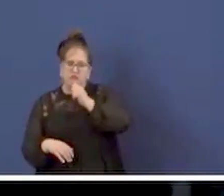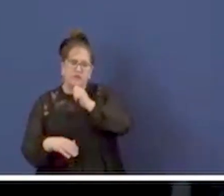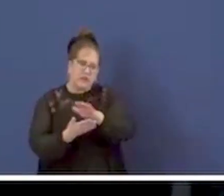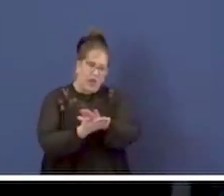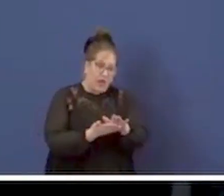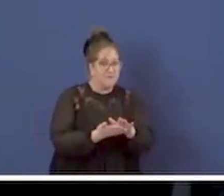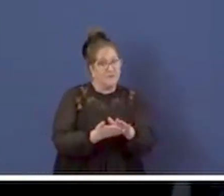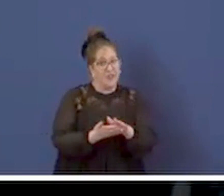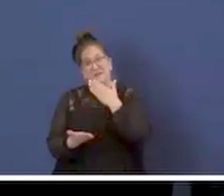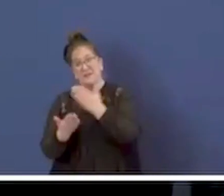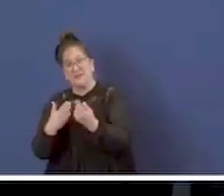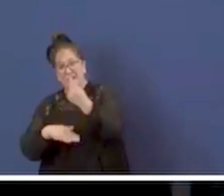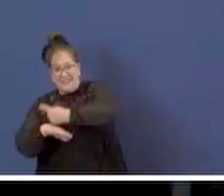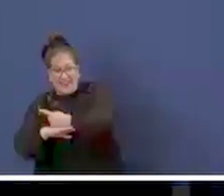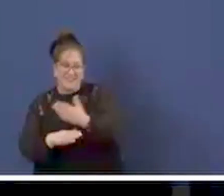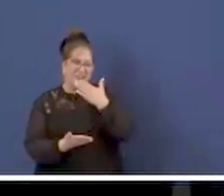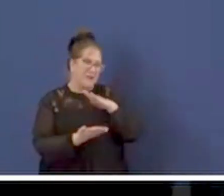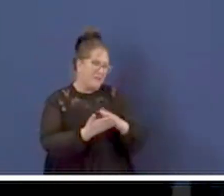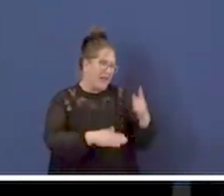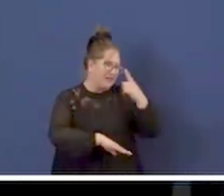and there are bad days for all of us, but